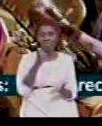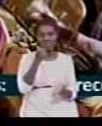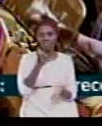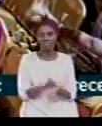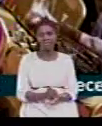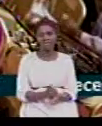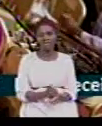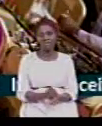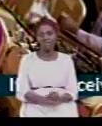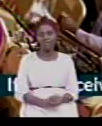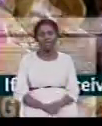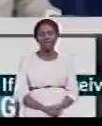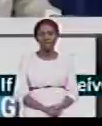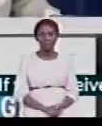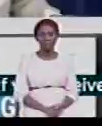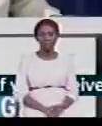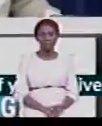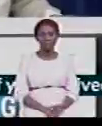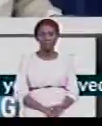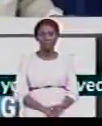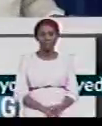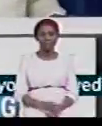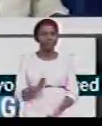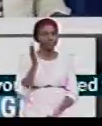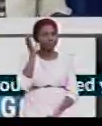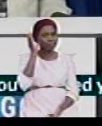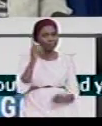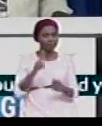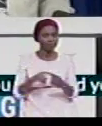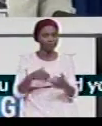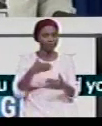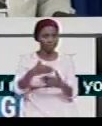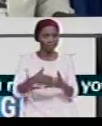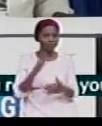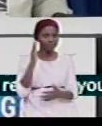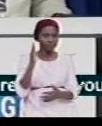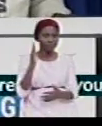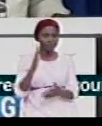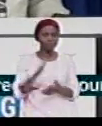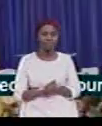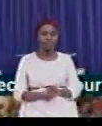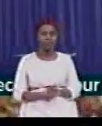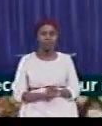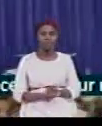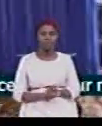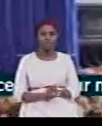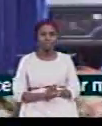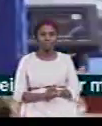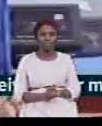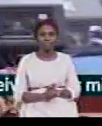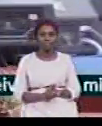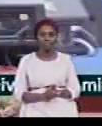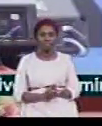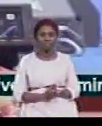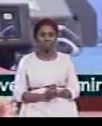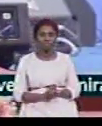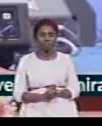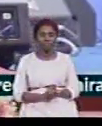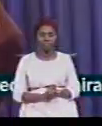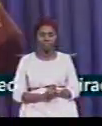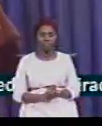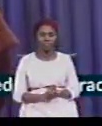Amen. Let's listen to the next testimony. Yeah, I have here Deborah Lumo from Teteku. Please